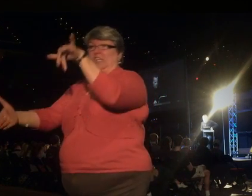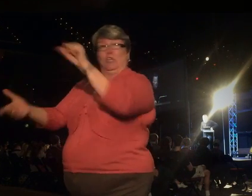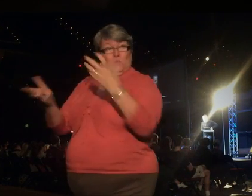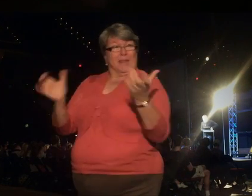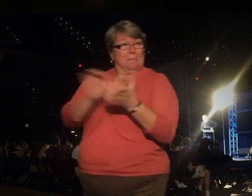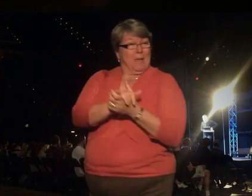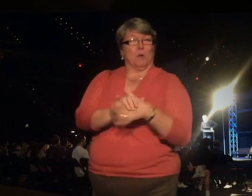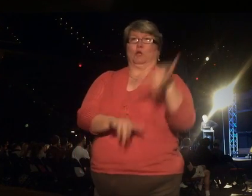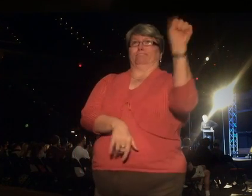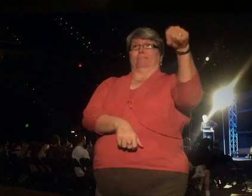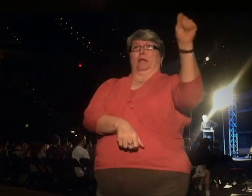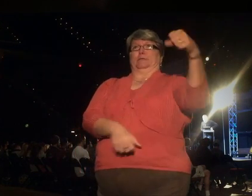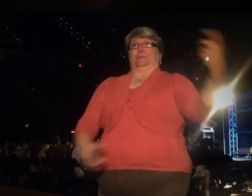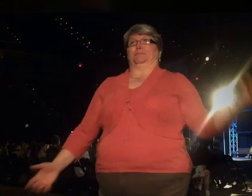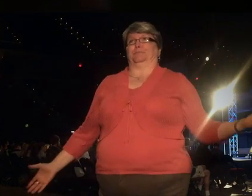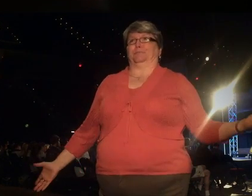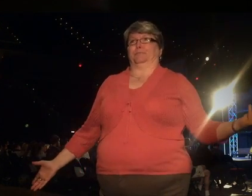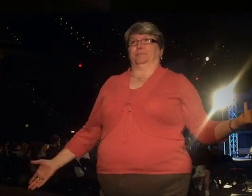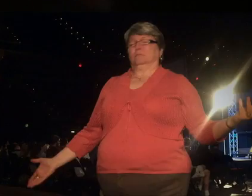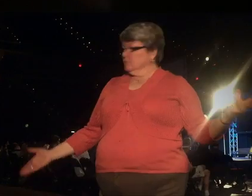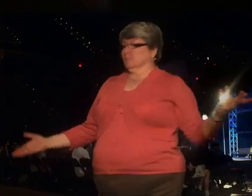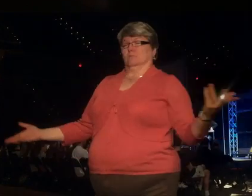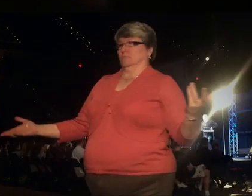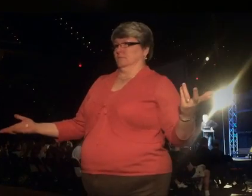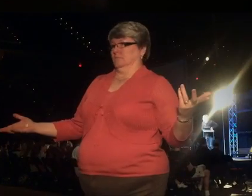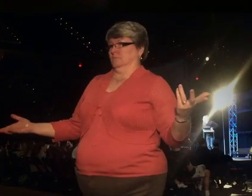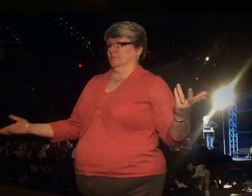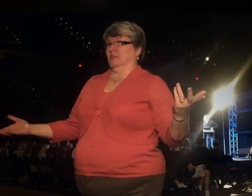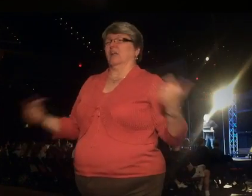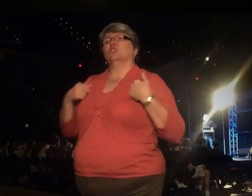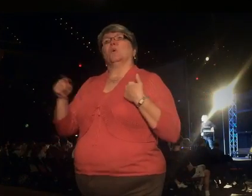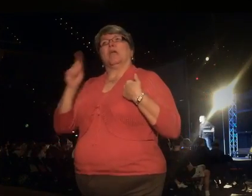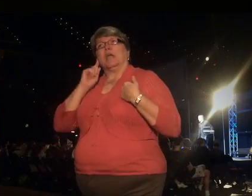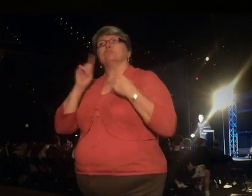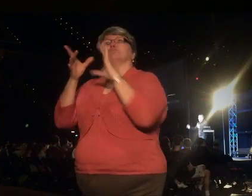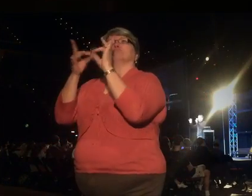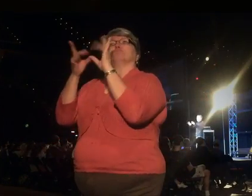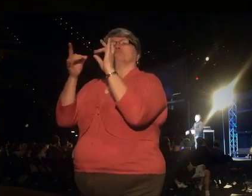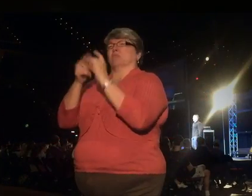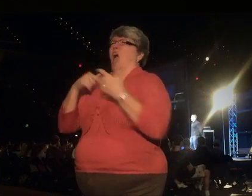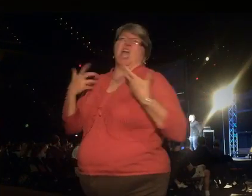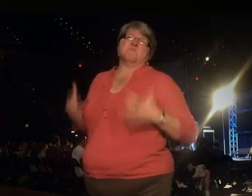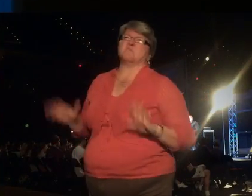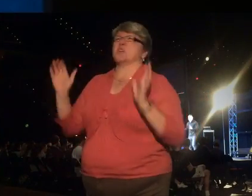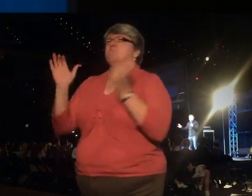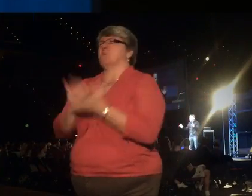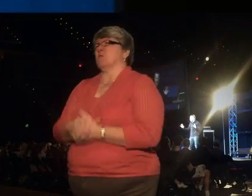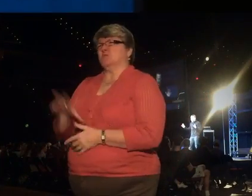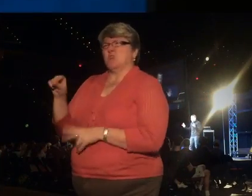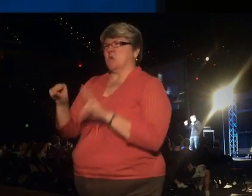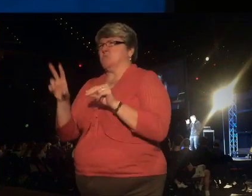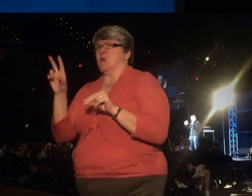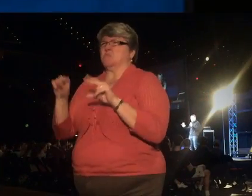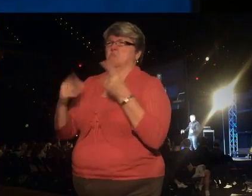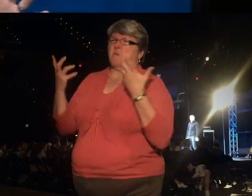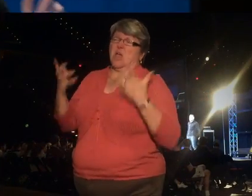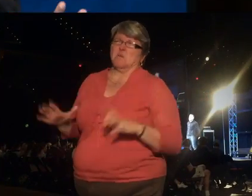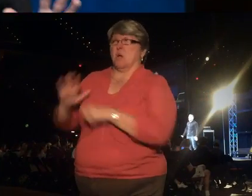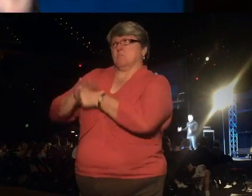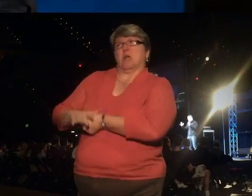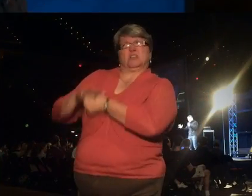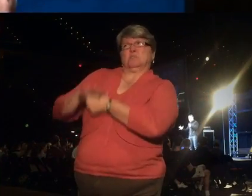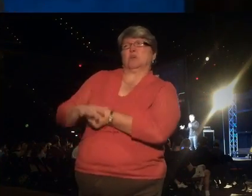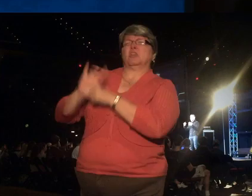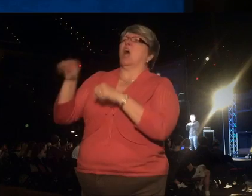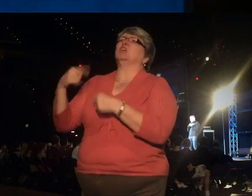dead? Yes. Would you like to get married? Absolutely, right? And you hear it when you talk to people, like, I don't want to get married. No. I don't